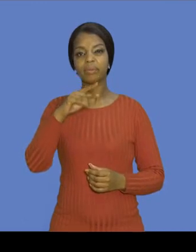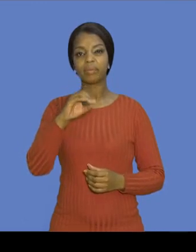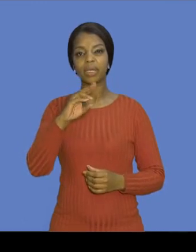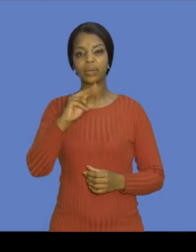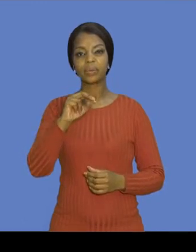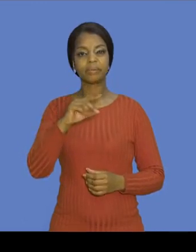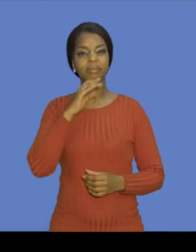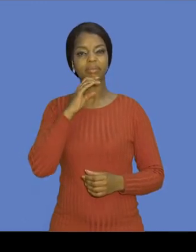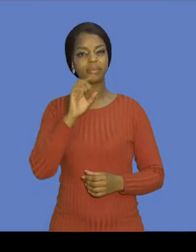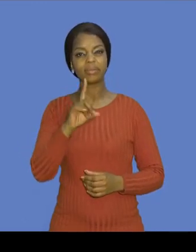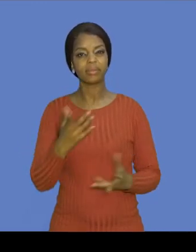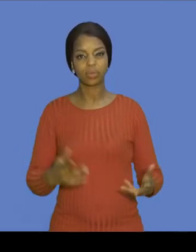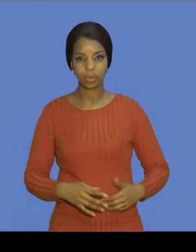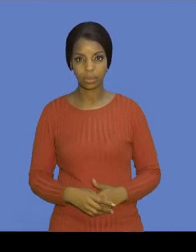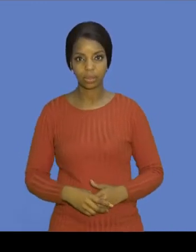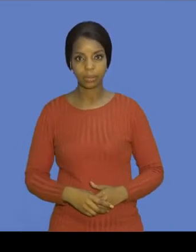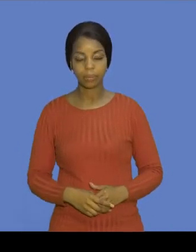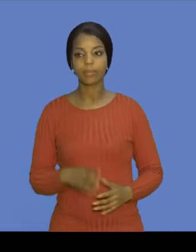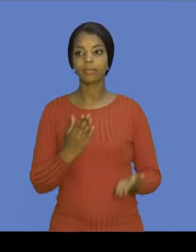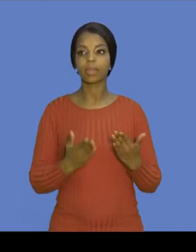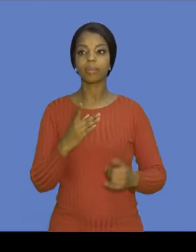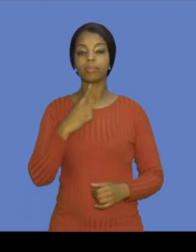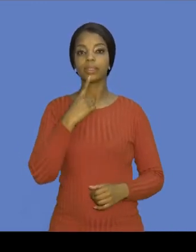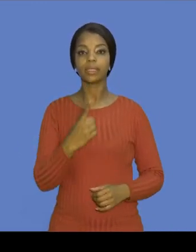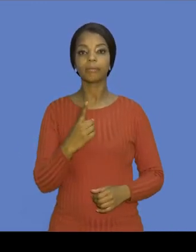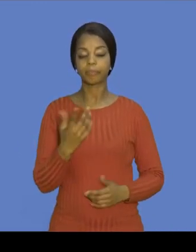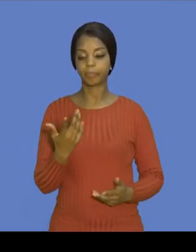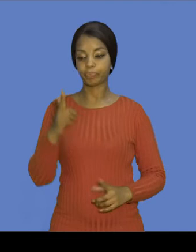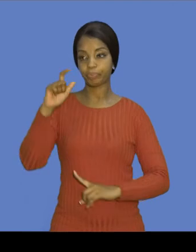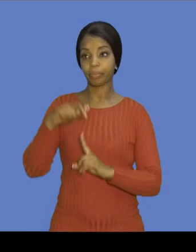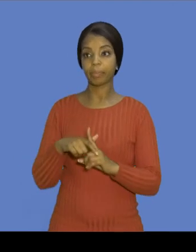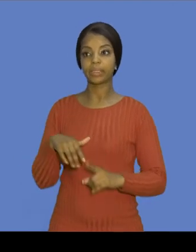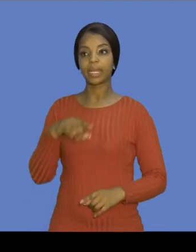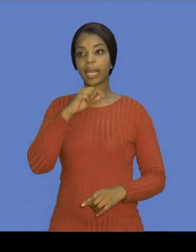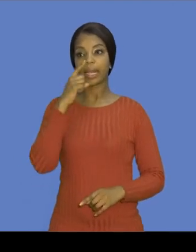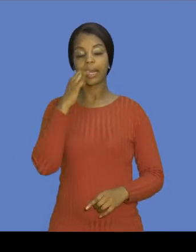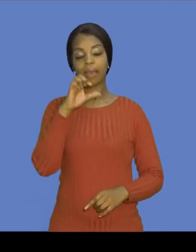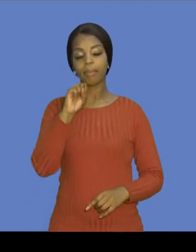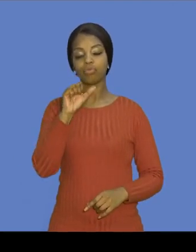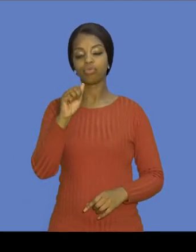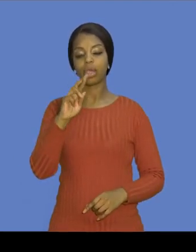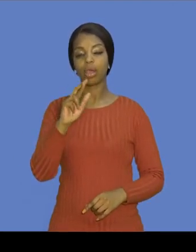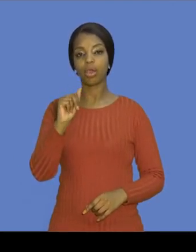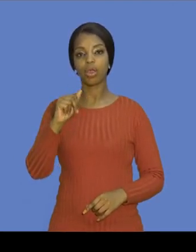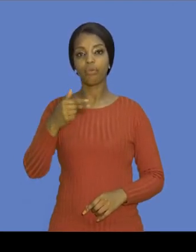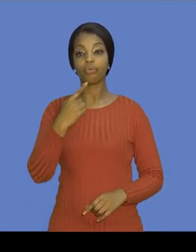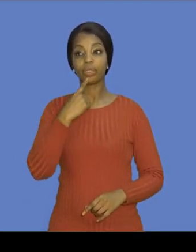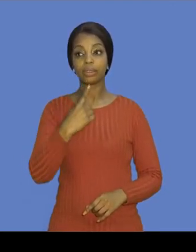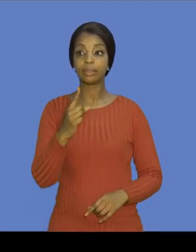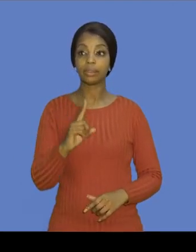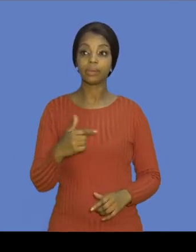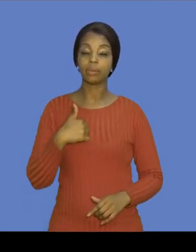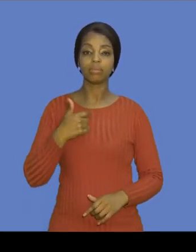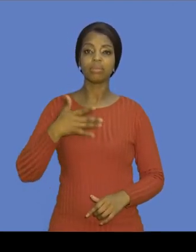this, then Sarah says, nah, I want to invest this at an interest that is 6.5%, right? Which